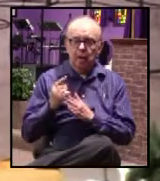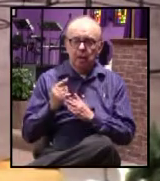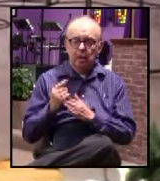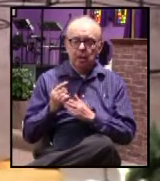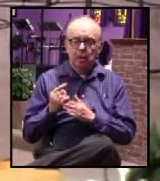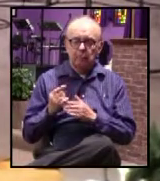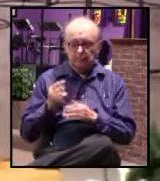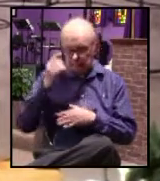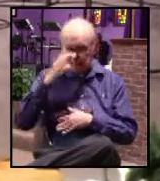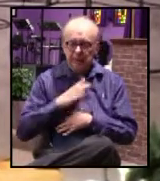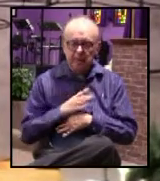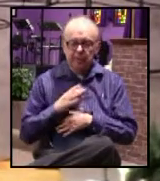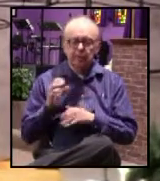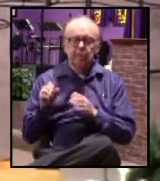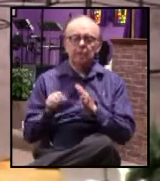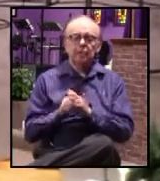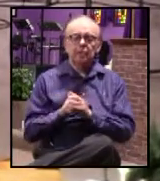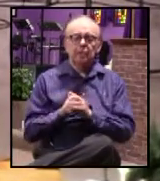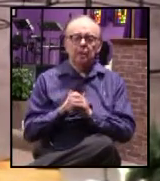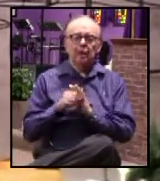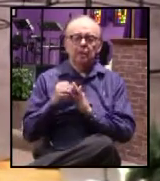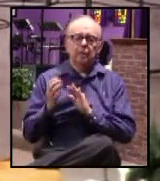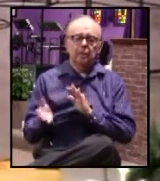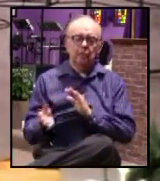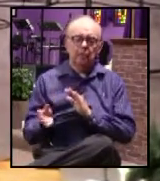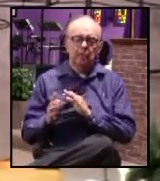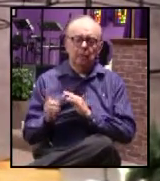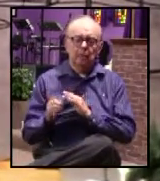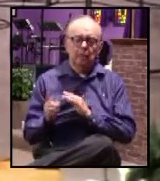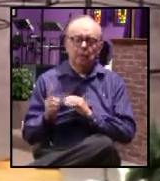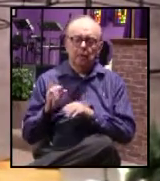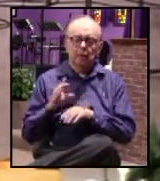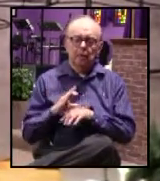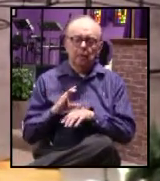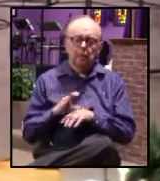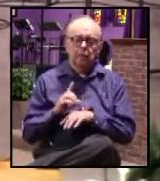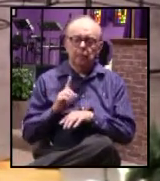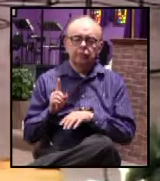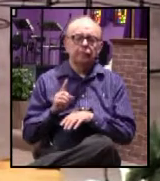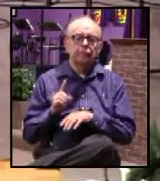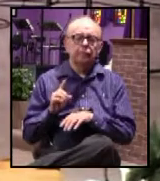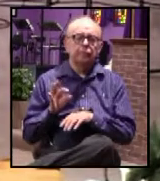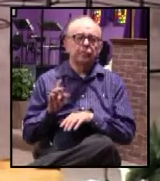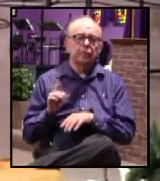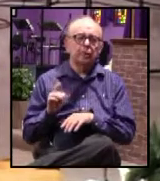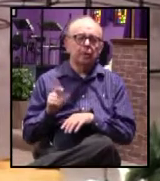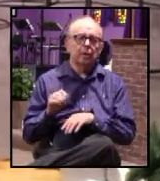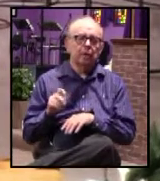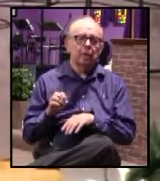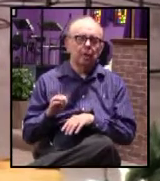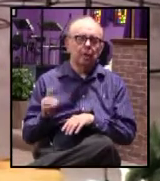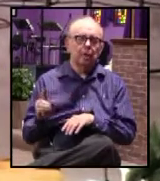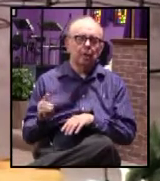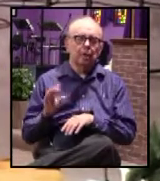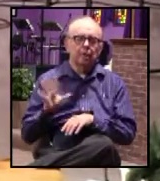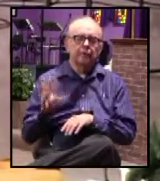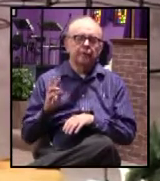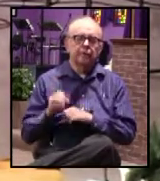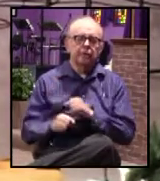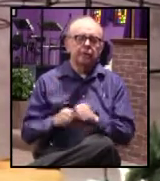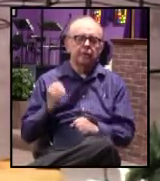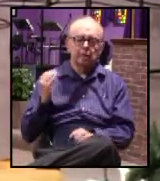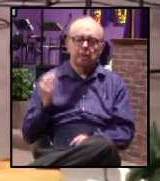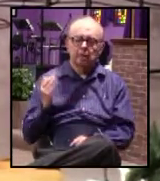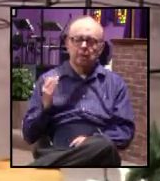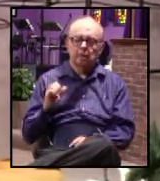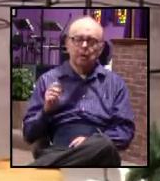state, and I said, here is where this church was planted 56 years ago